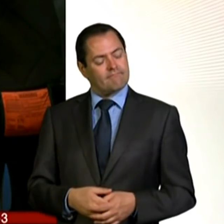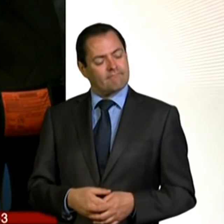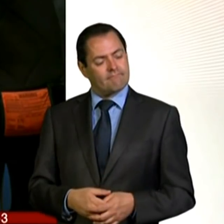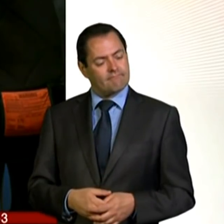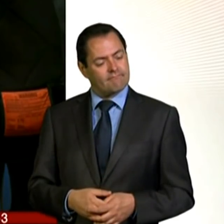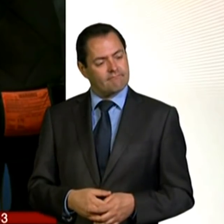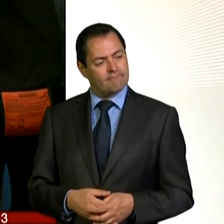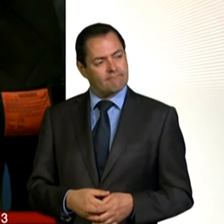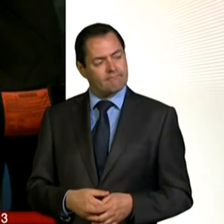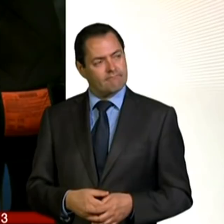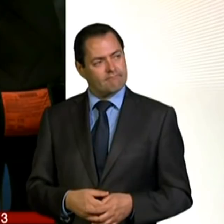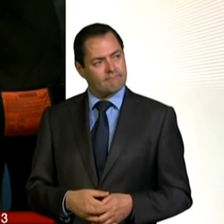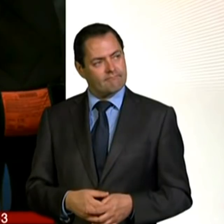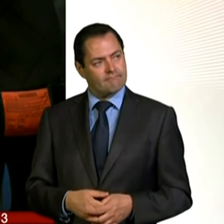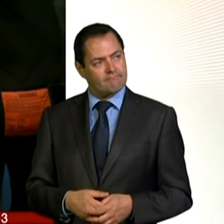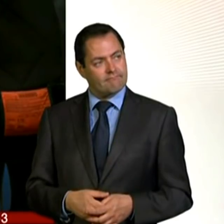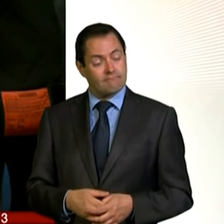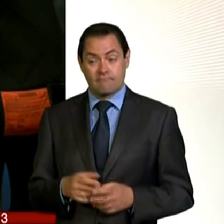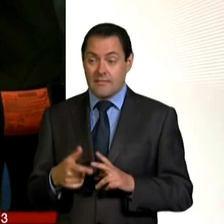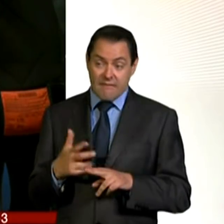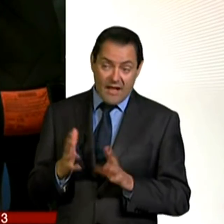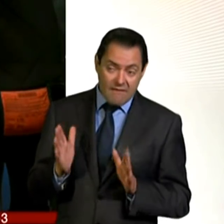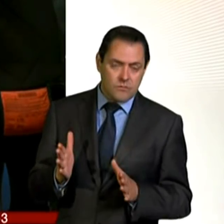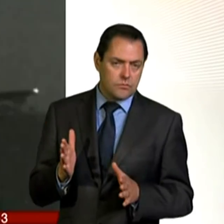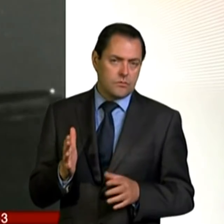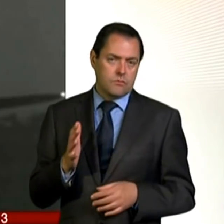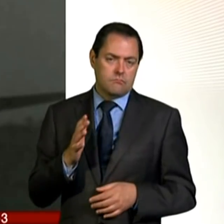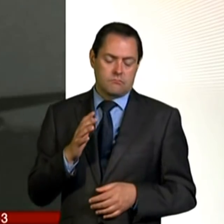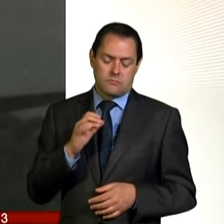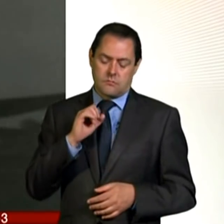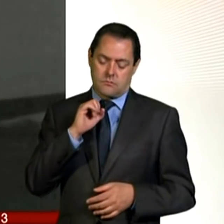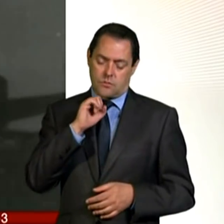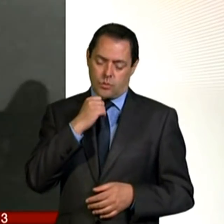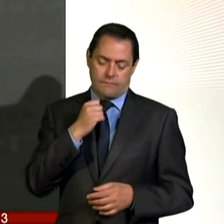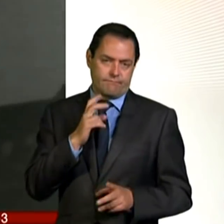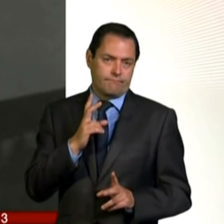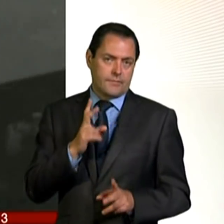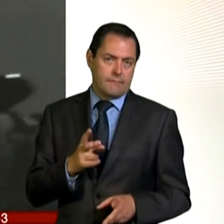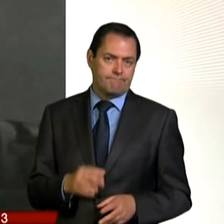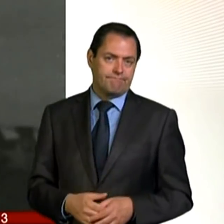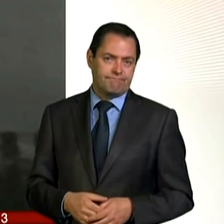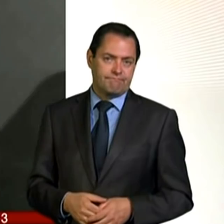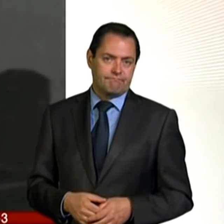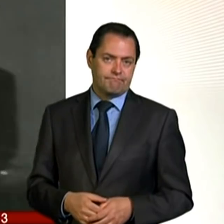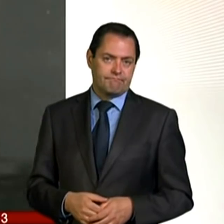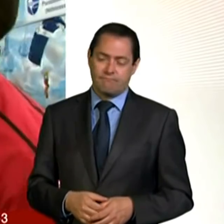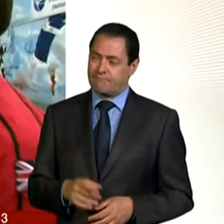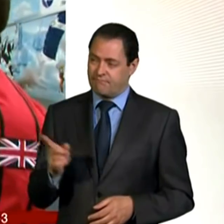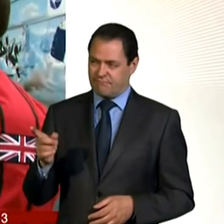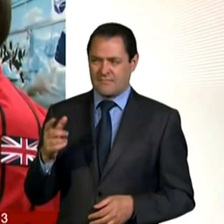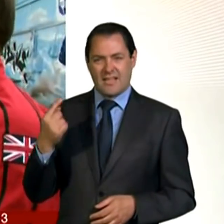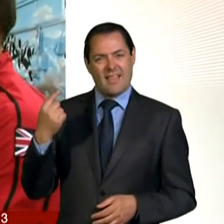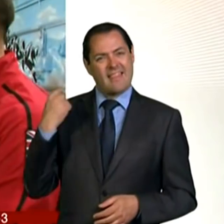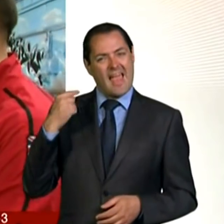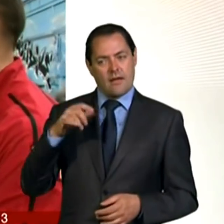and I'd pay the price if necessary. D-Day was a low-level jump from a Dakota plane.